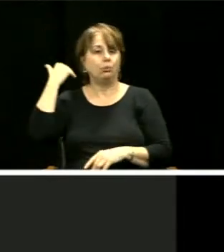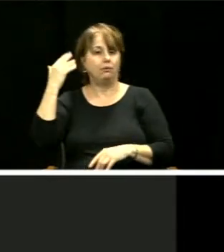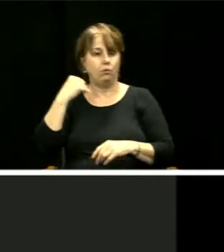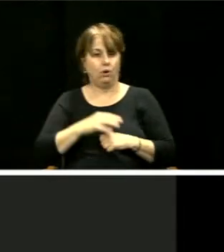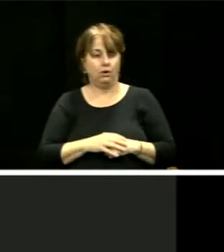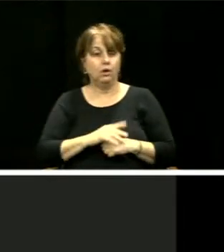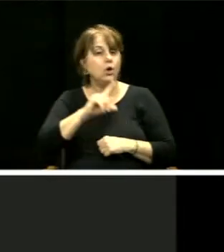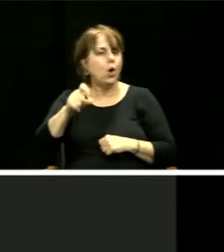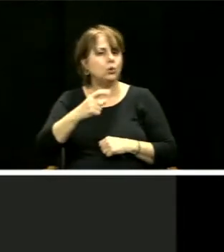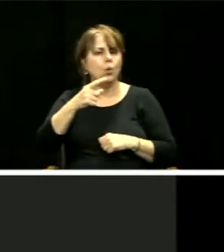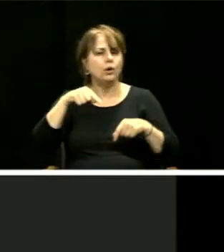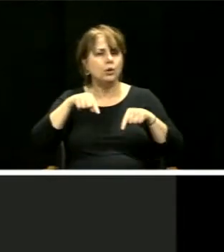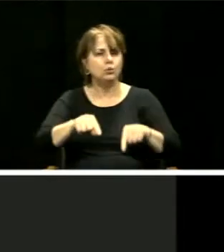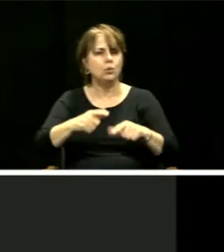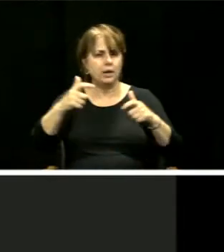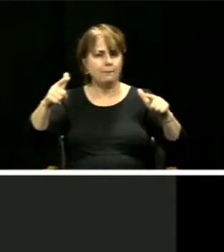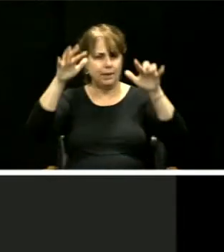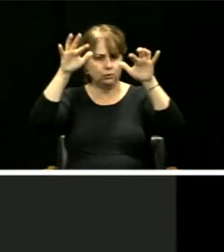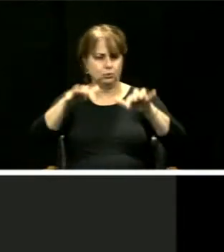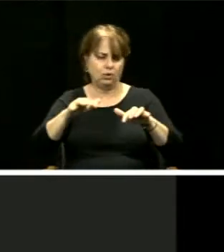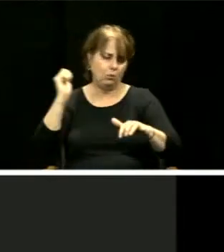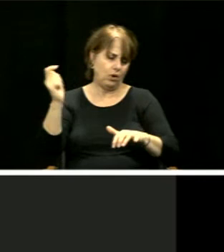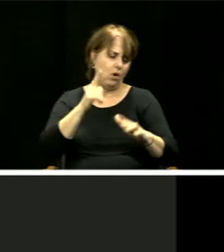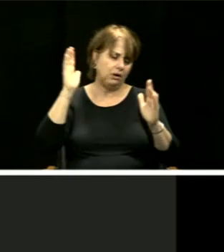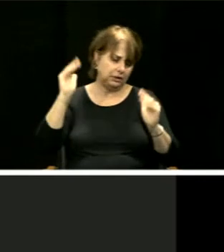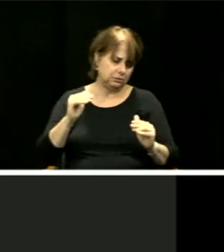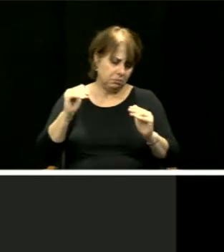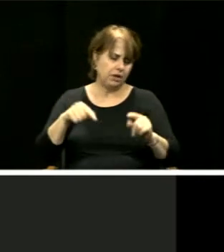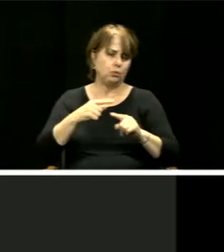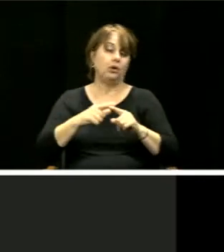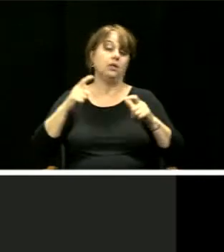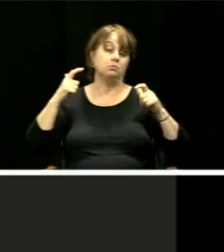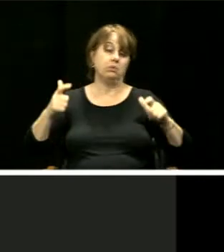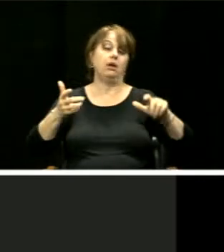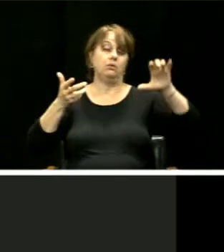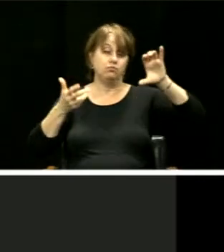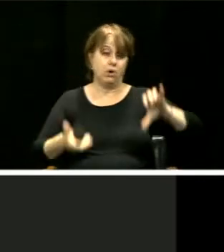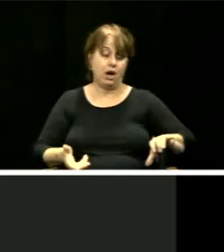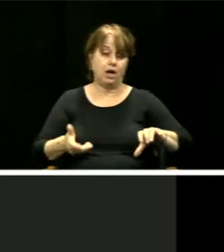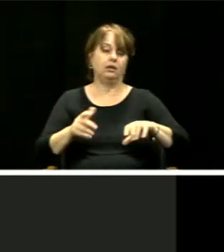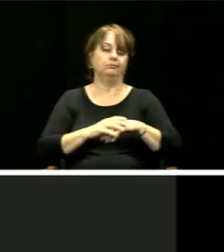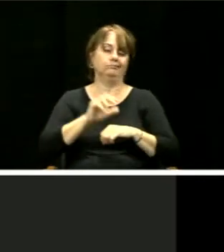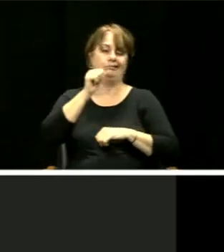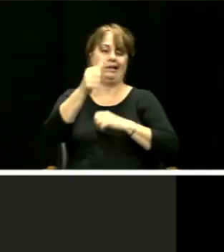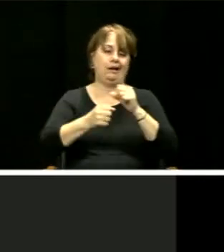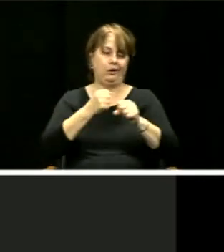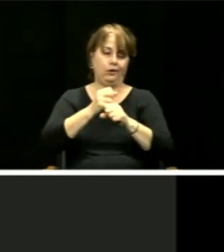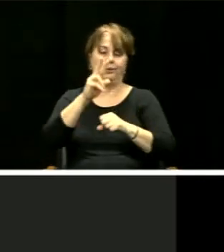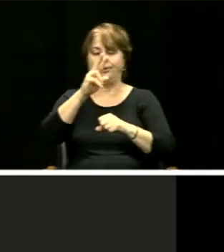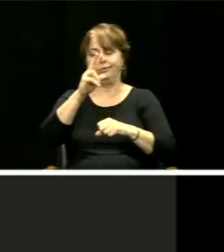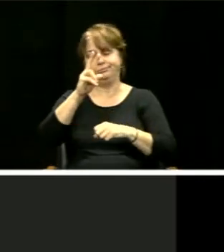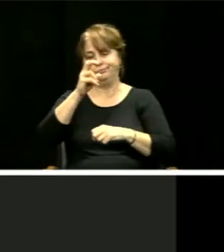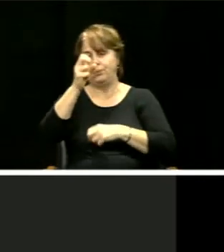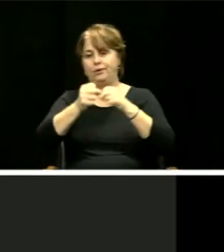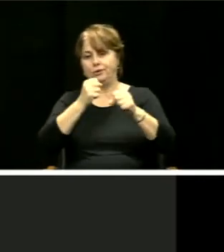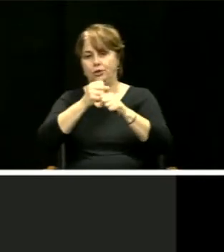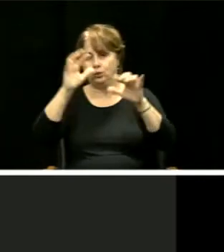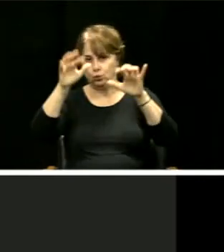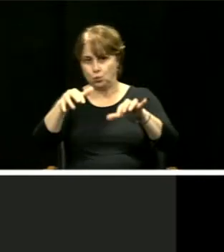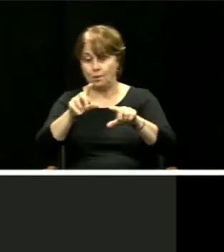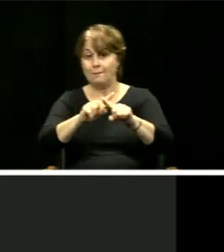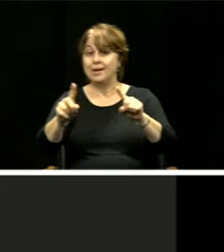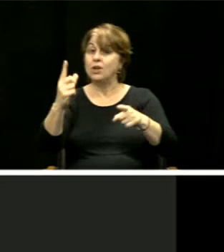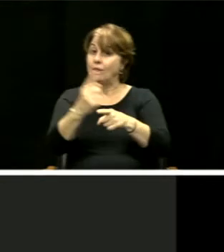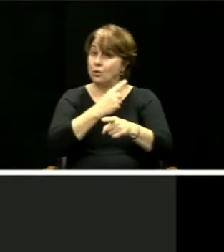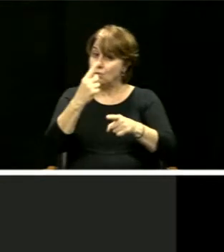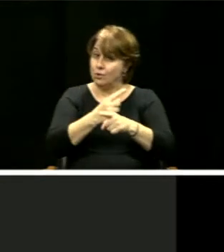there's a big storm. We all expect more water when you've got the 10-year storm or the 100-year storm. But just on a